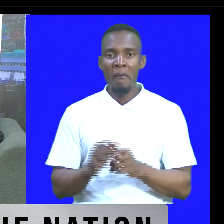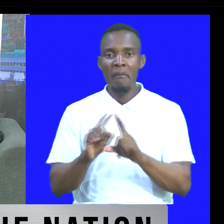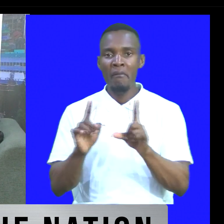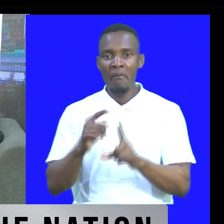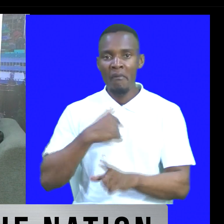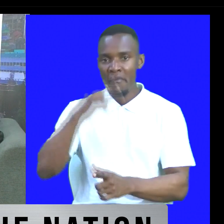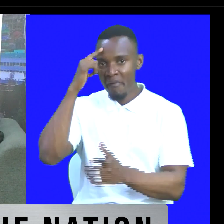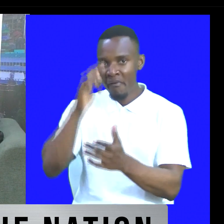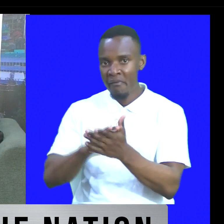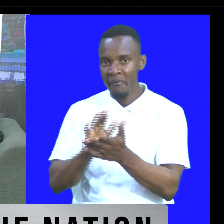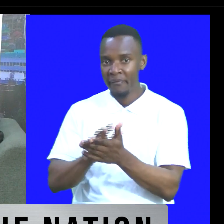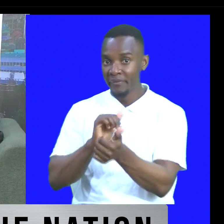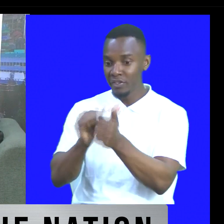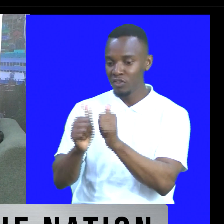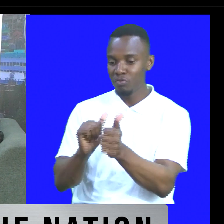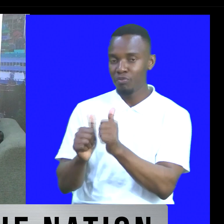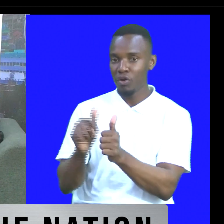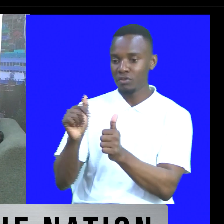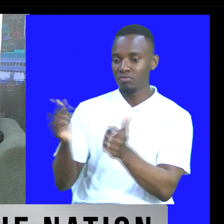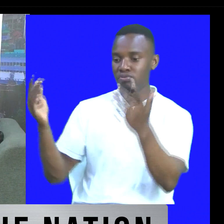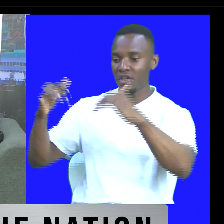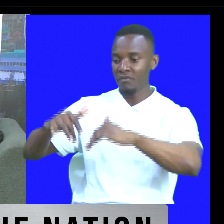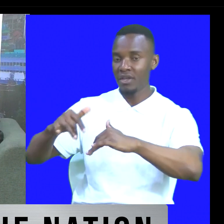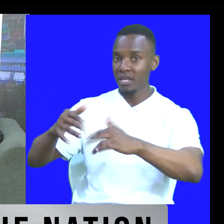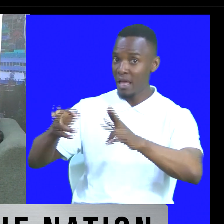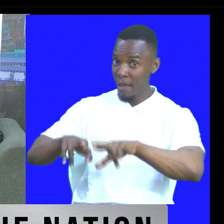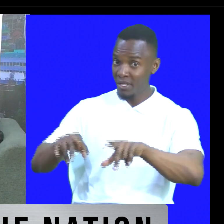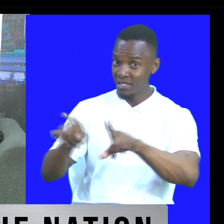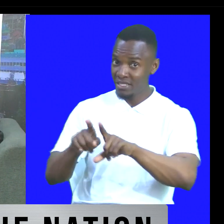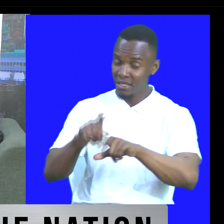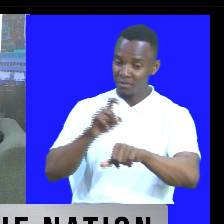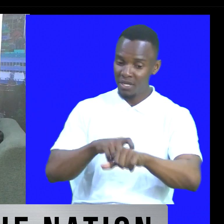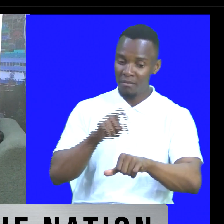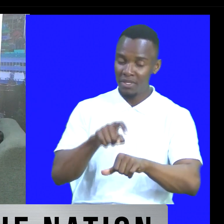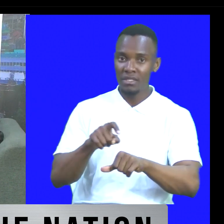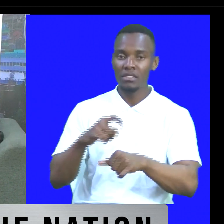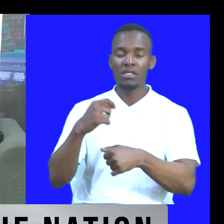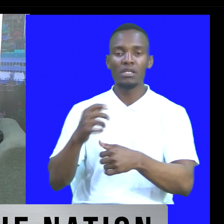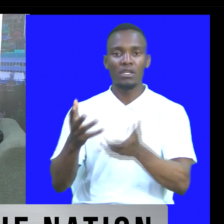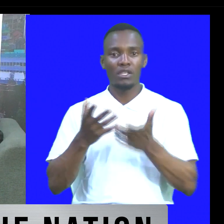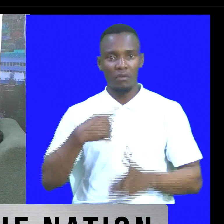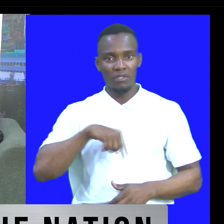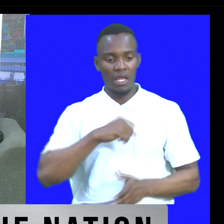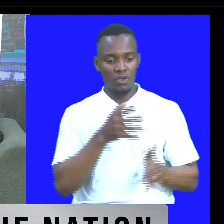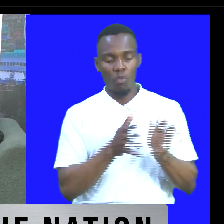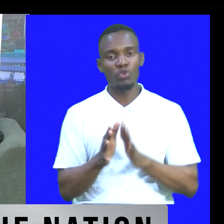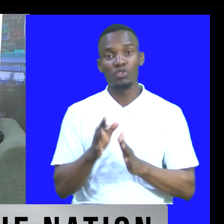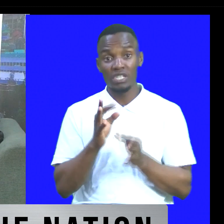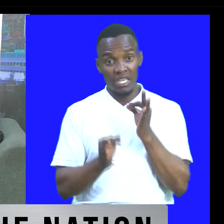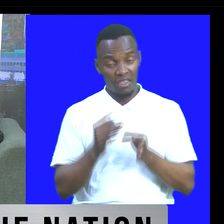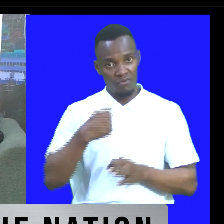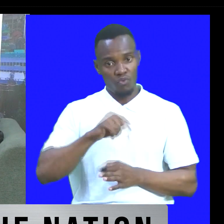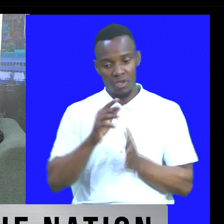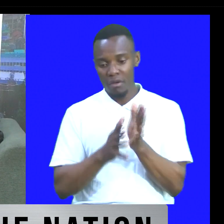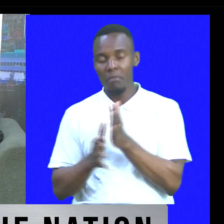the sports facility, the sports event going that time Right. also makes a lot of opportunity for us if we organize ourselves well.